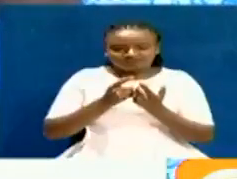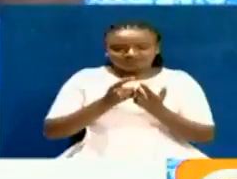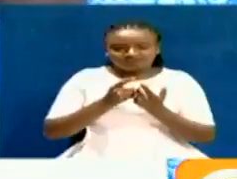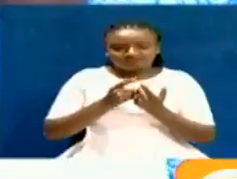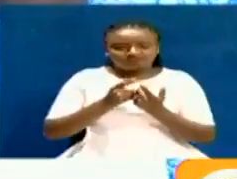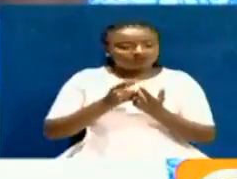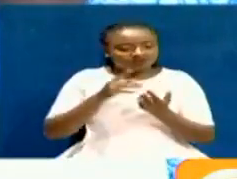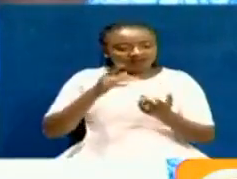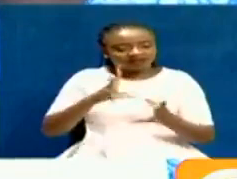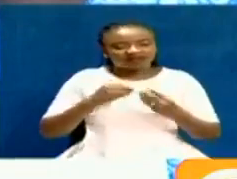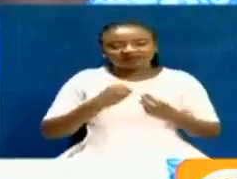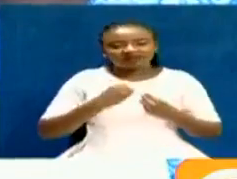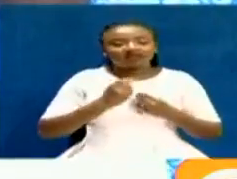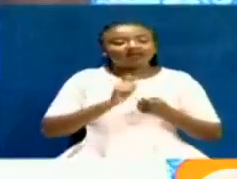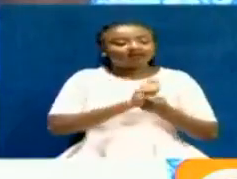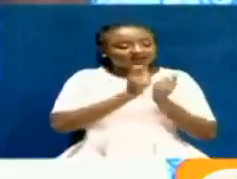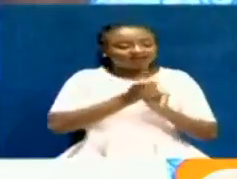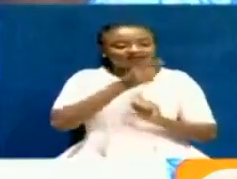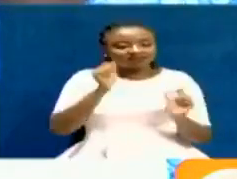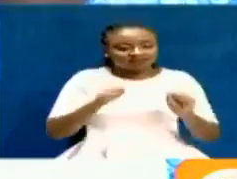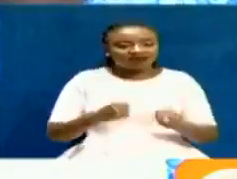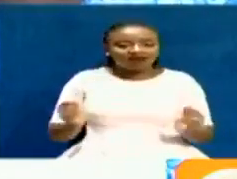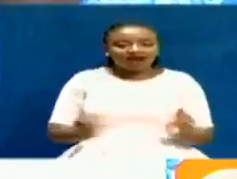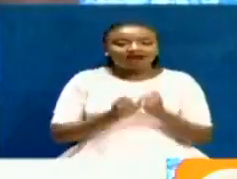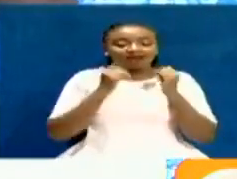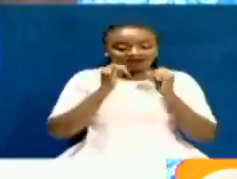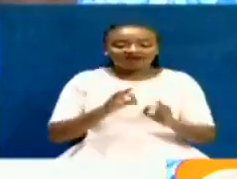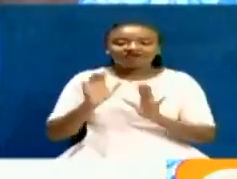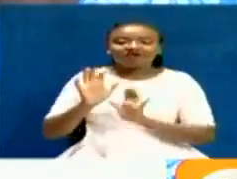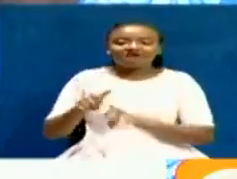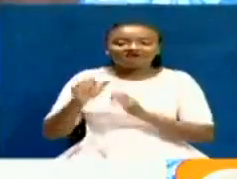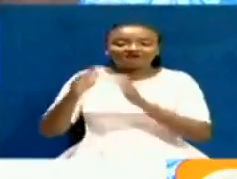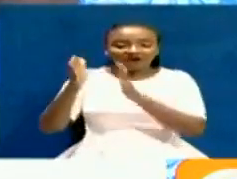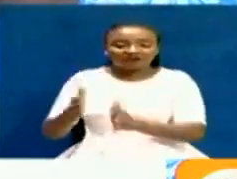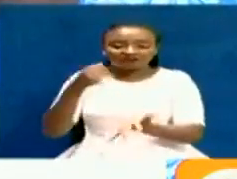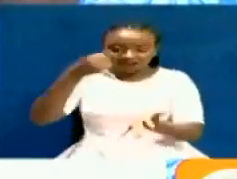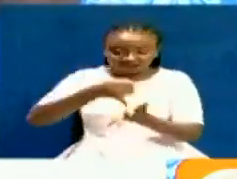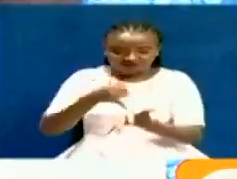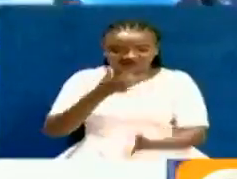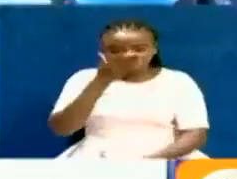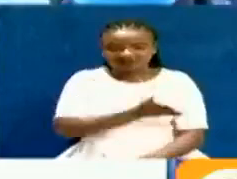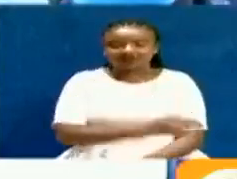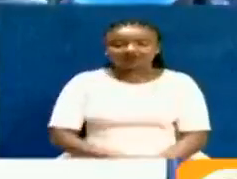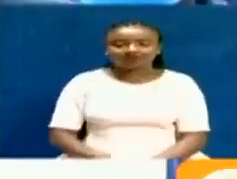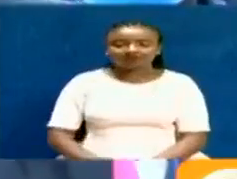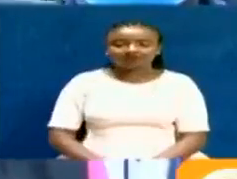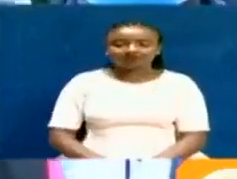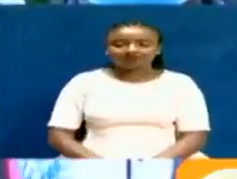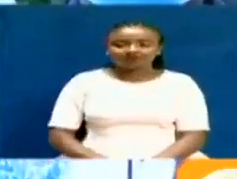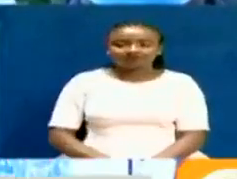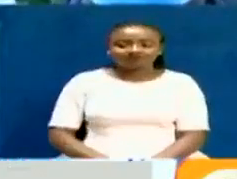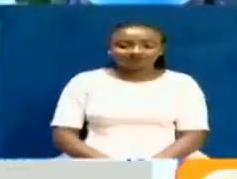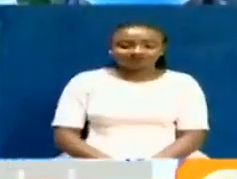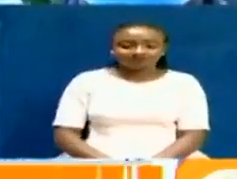real change, hiyo mapinduzi inaweza fanyika only kama mmoja wetu ndio amekalia hiyo kiti. If it wasn't for